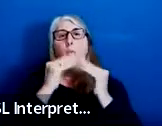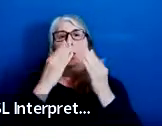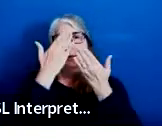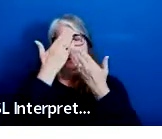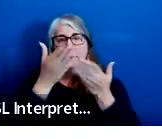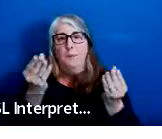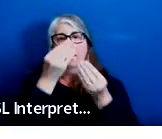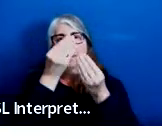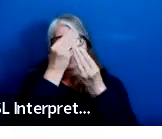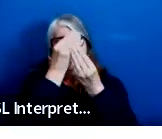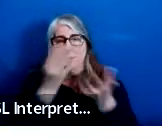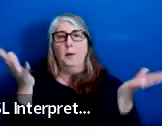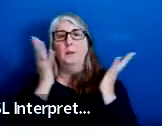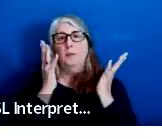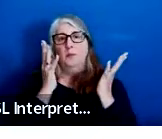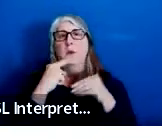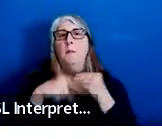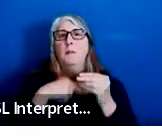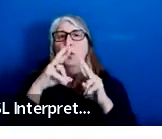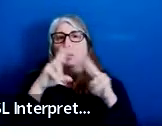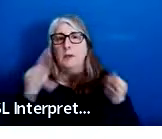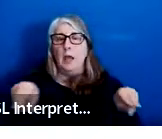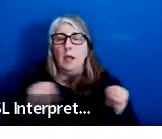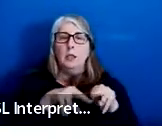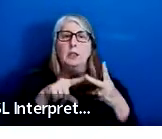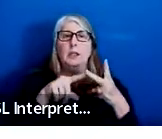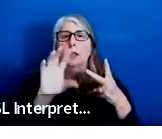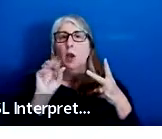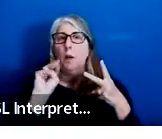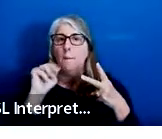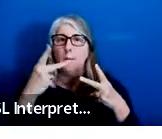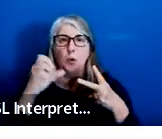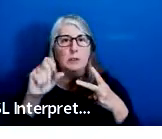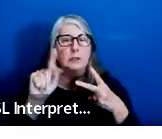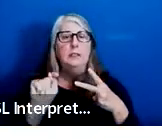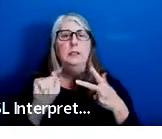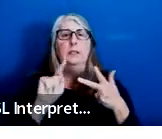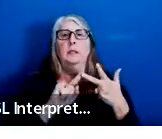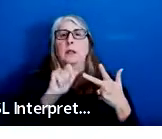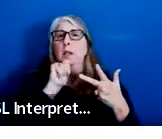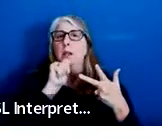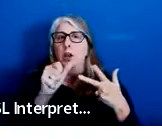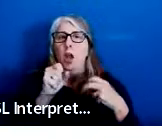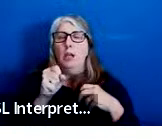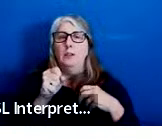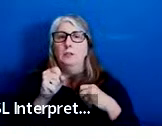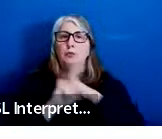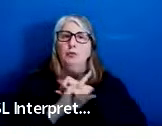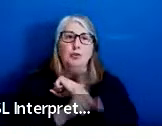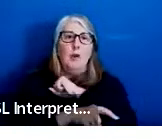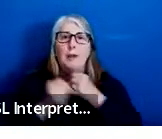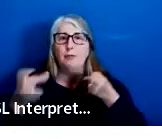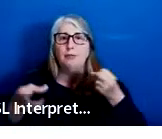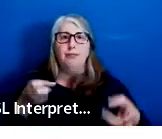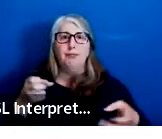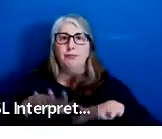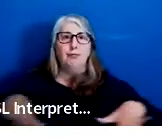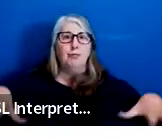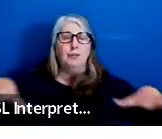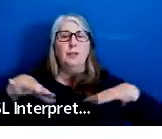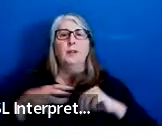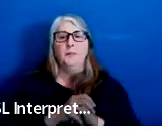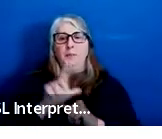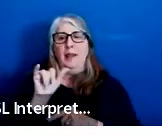about recycling, public information about composting, public information about not littering, and hopefully that will get through